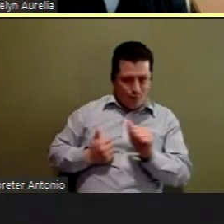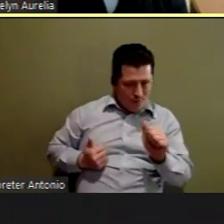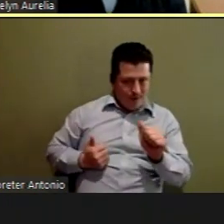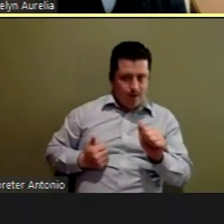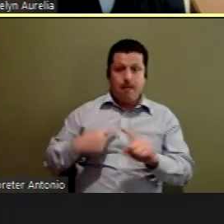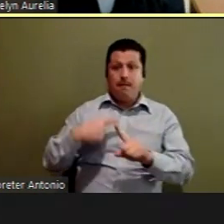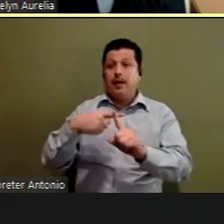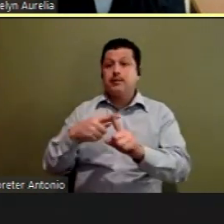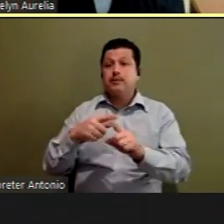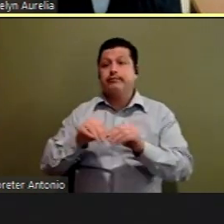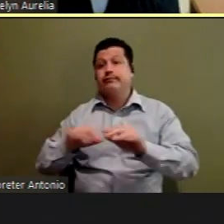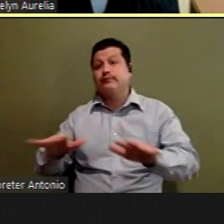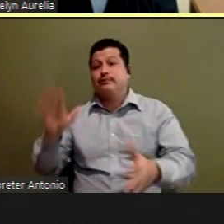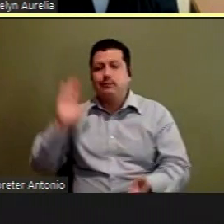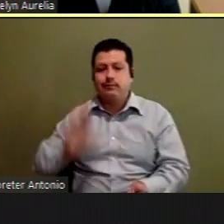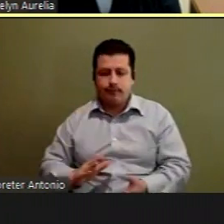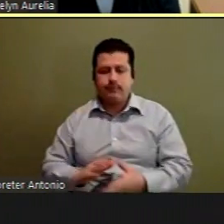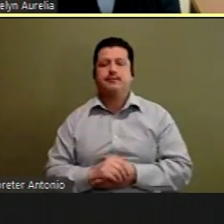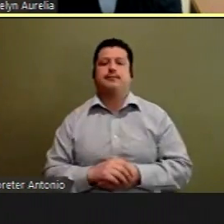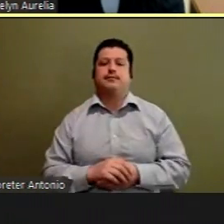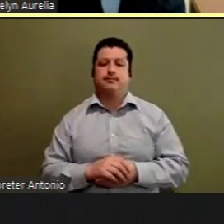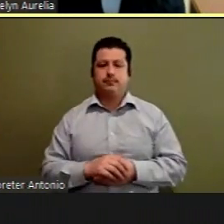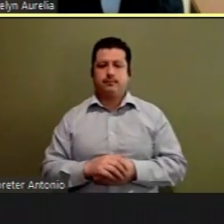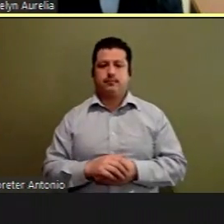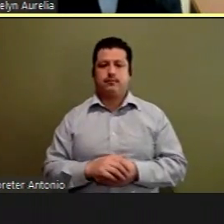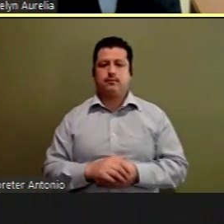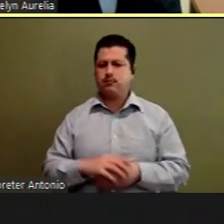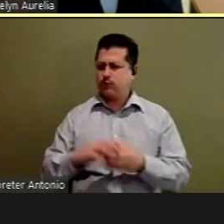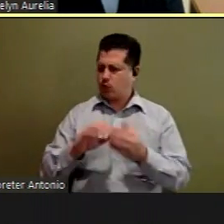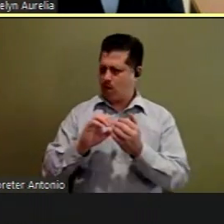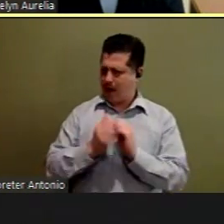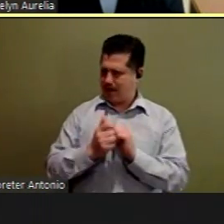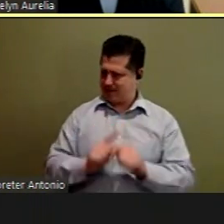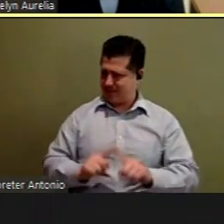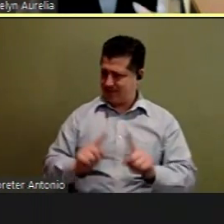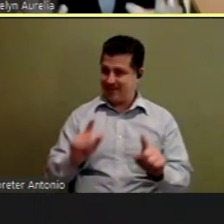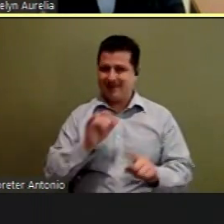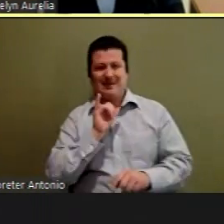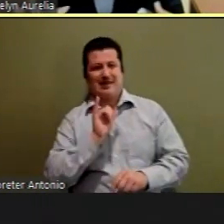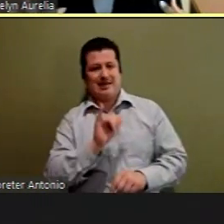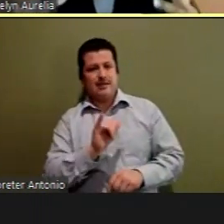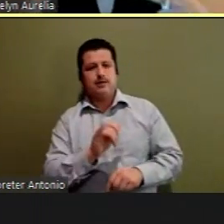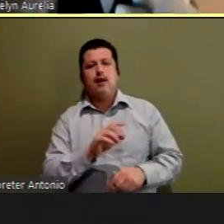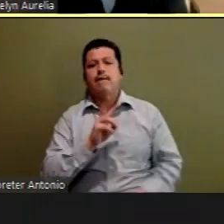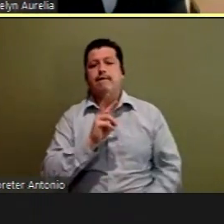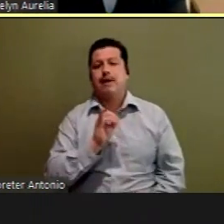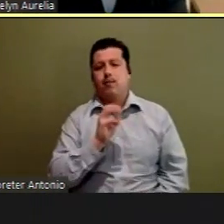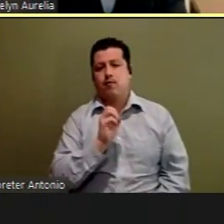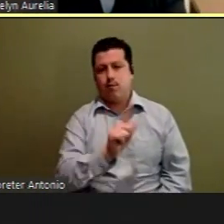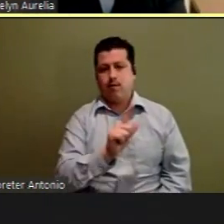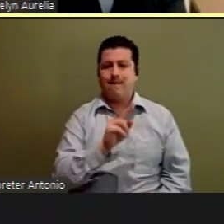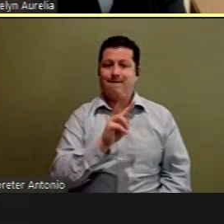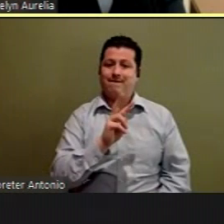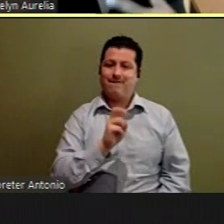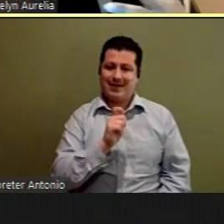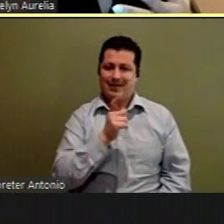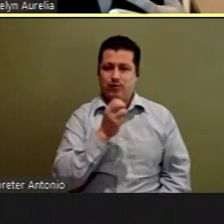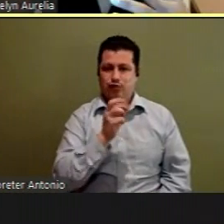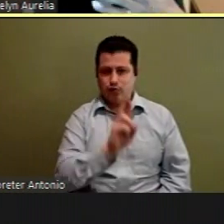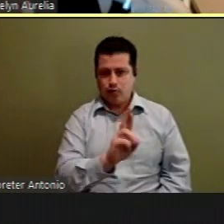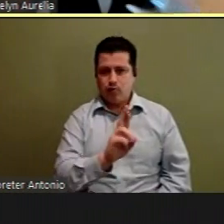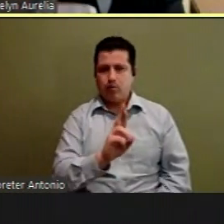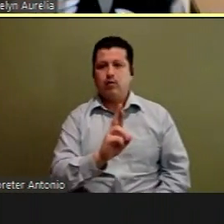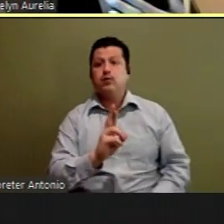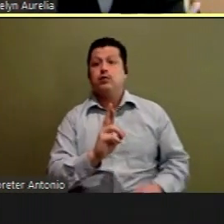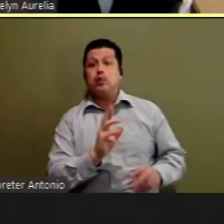What about this vaccine is different? So it's a viral vector technology, which means it actually just implants those proteins right away without